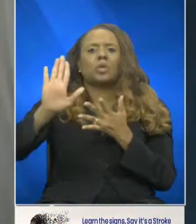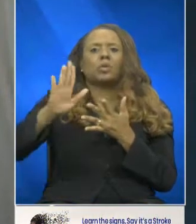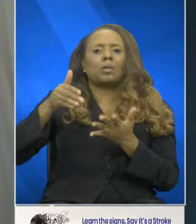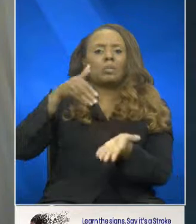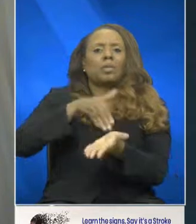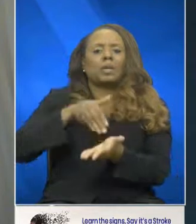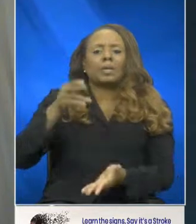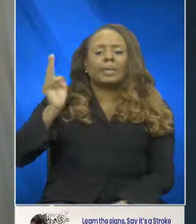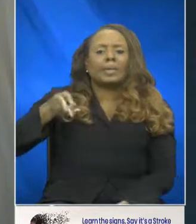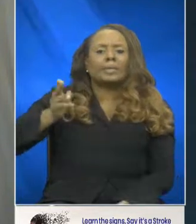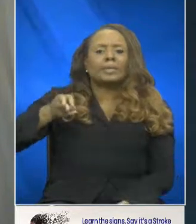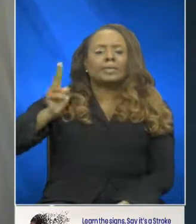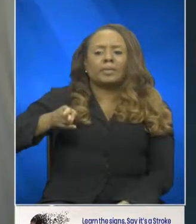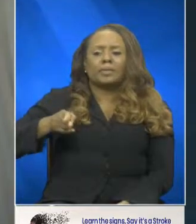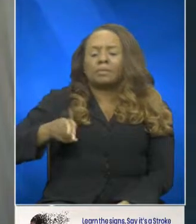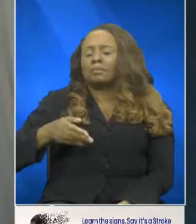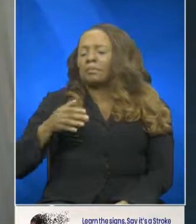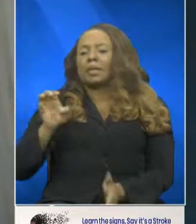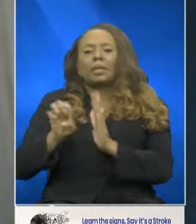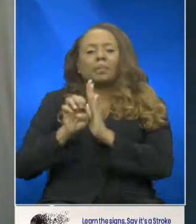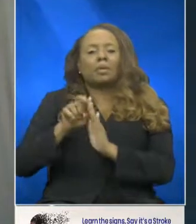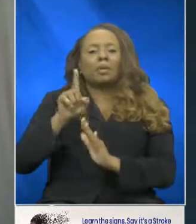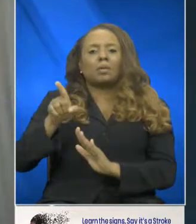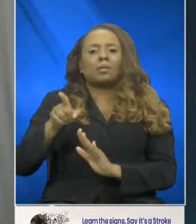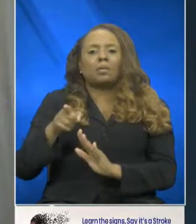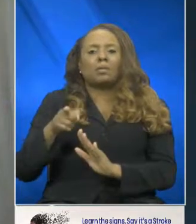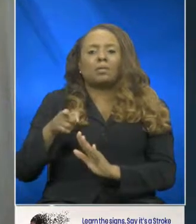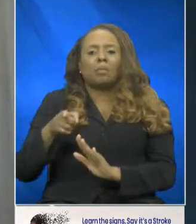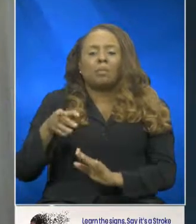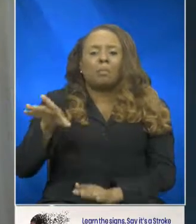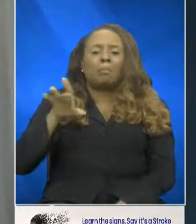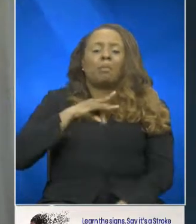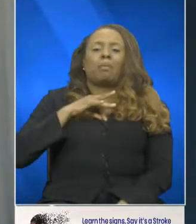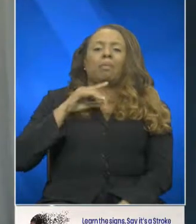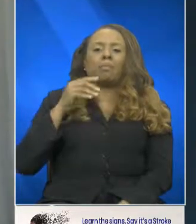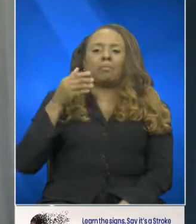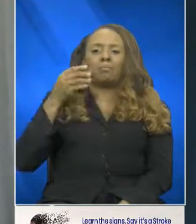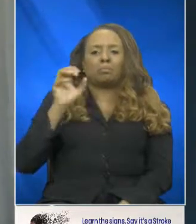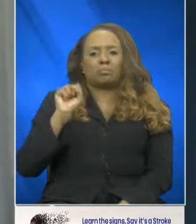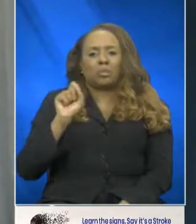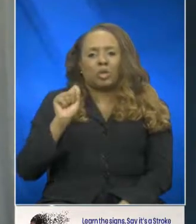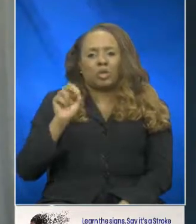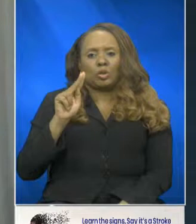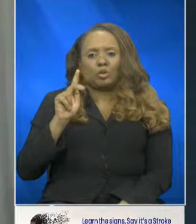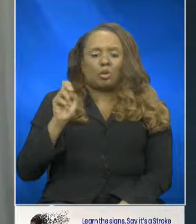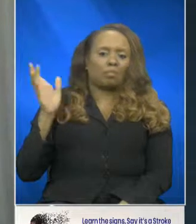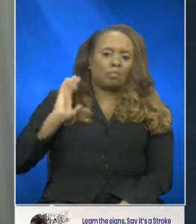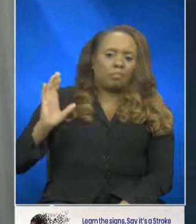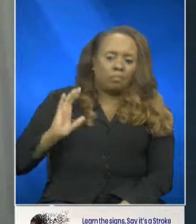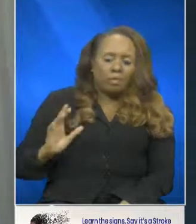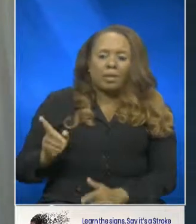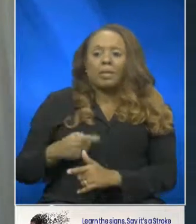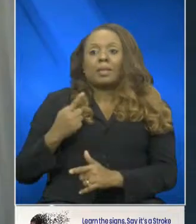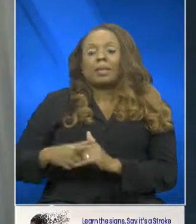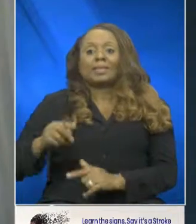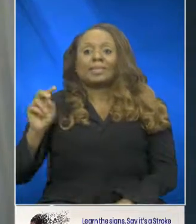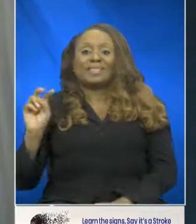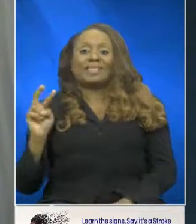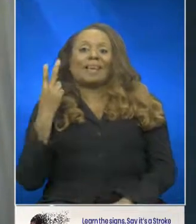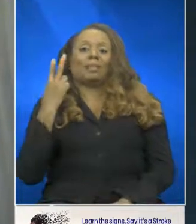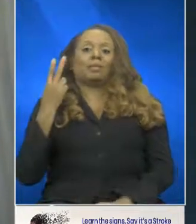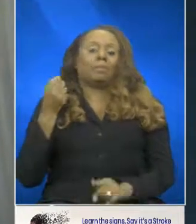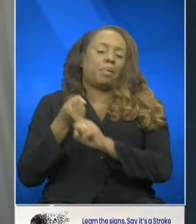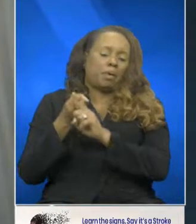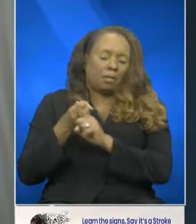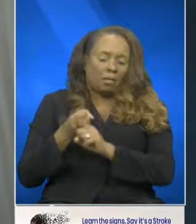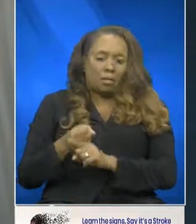or a stroke in the past, that has happened, and you're at an increased risk of developing another one. And the other one, of course, is